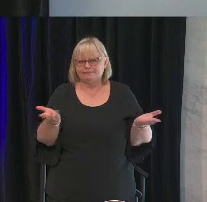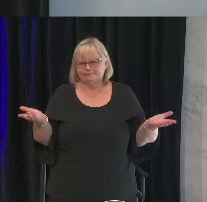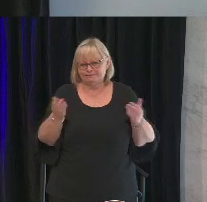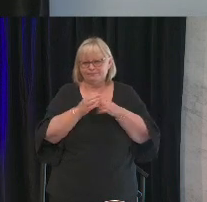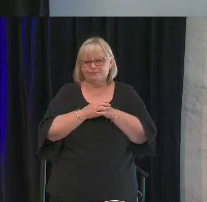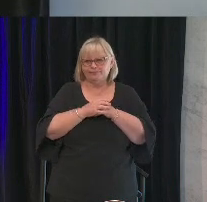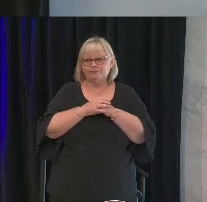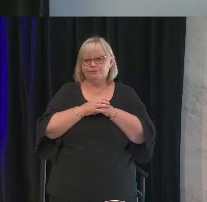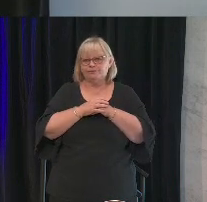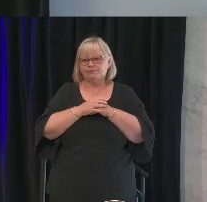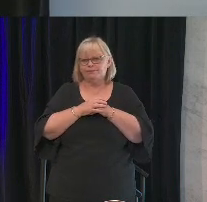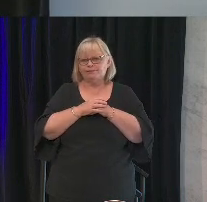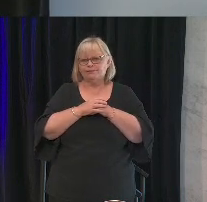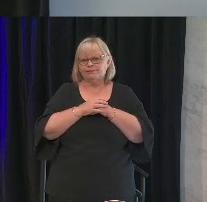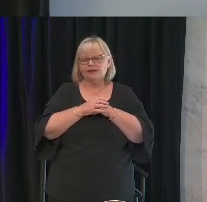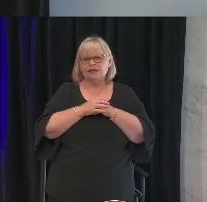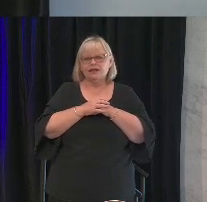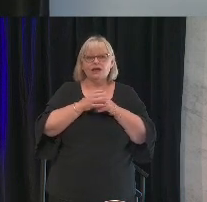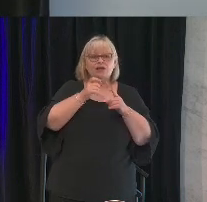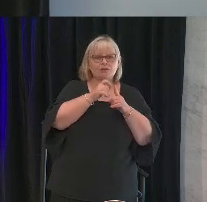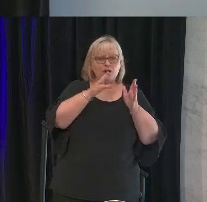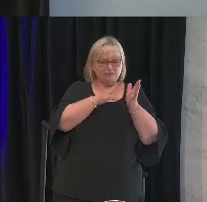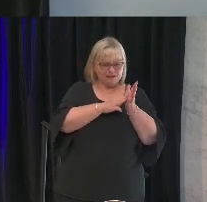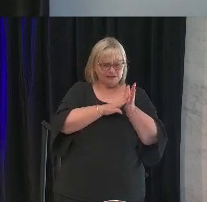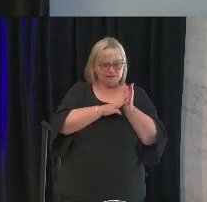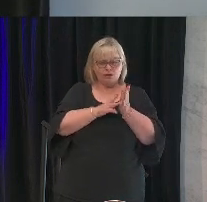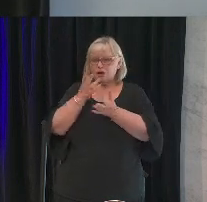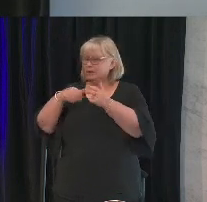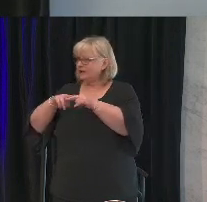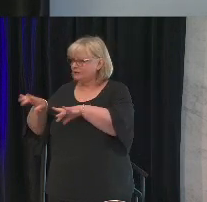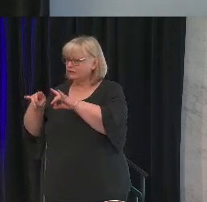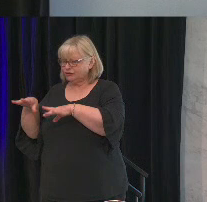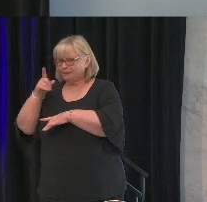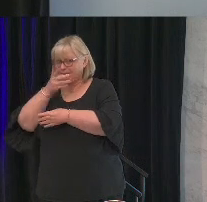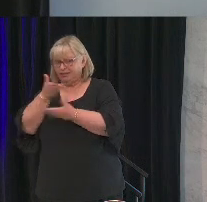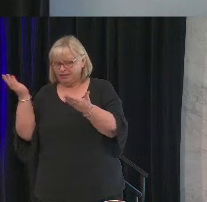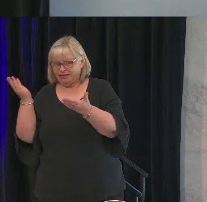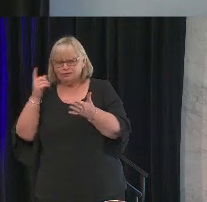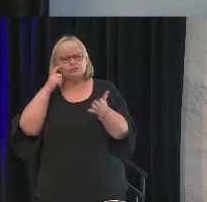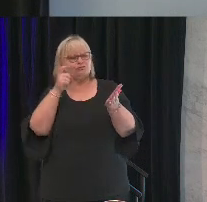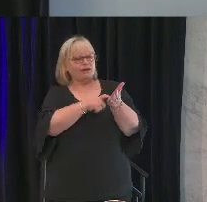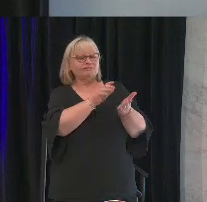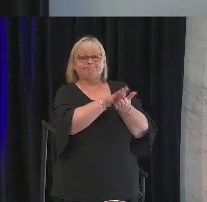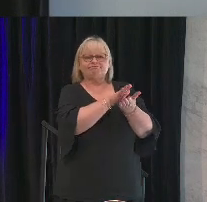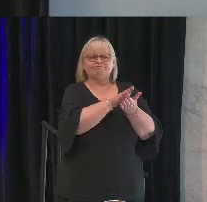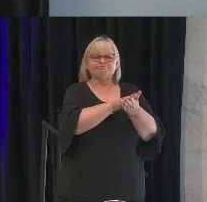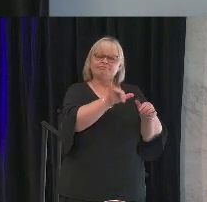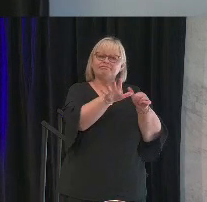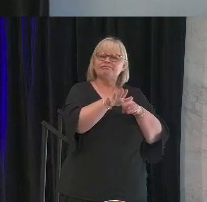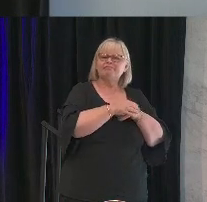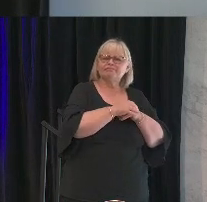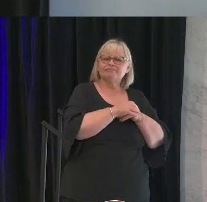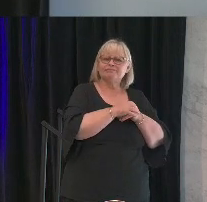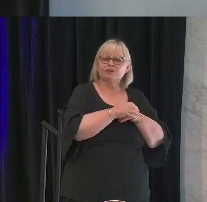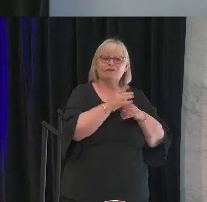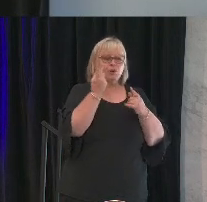are the Prime Minister on behalf of the nation recognising excellence on the part